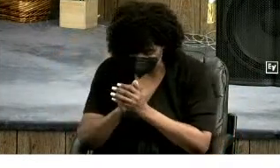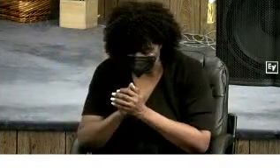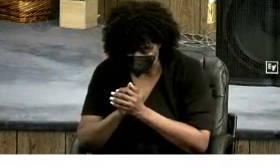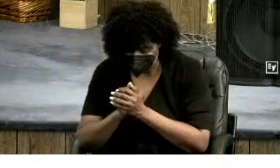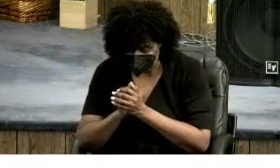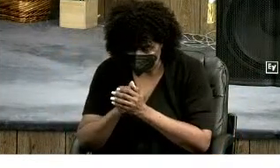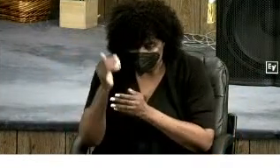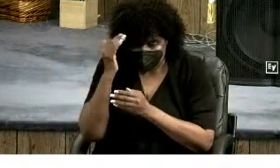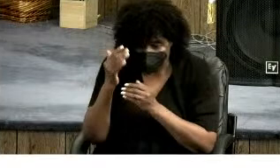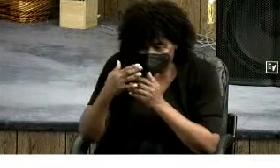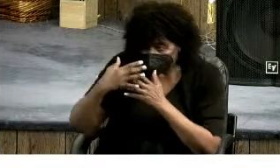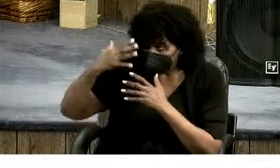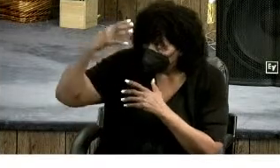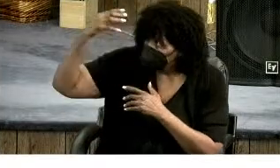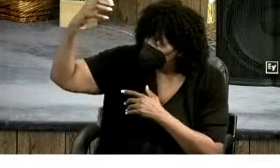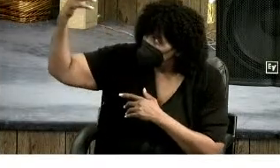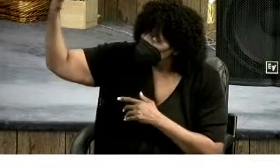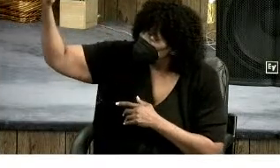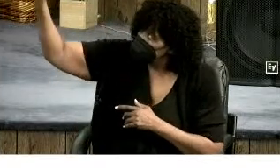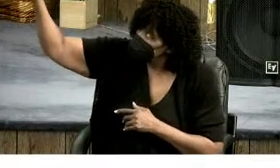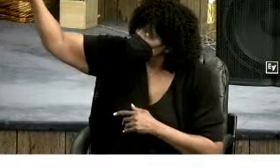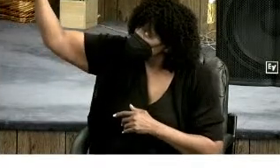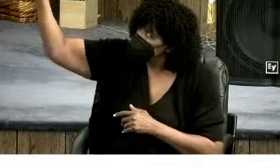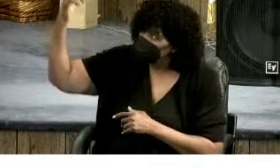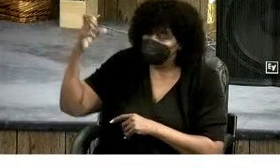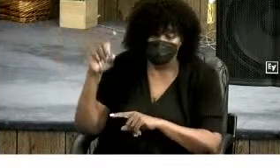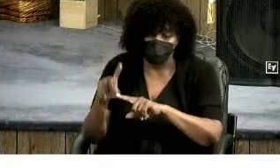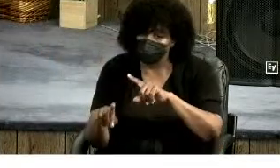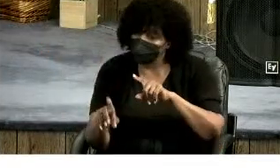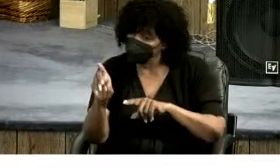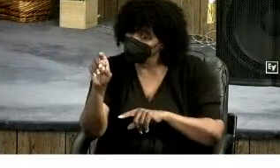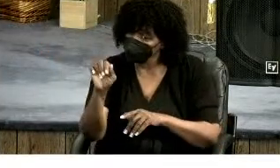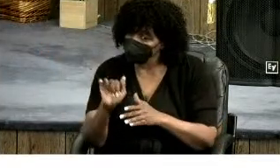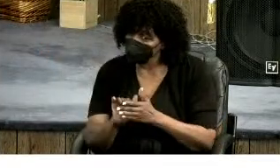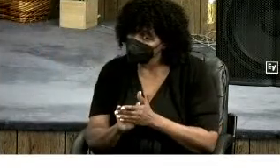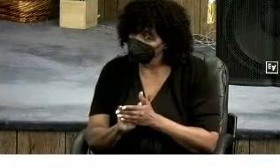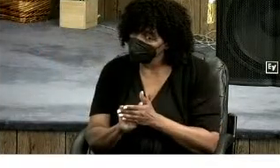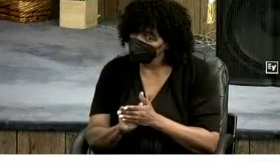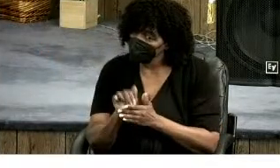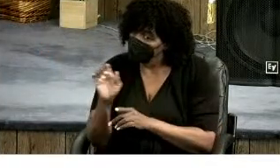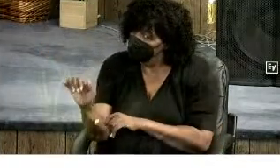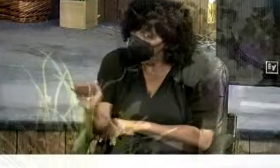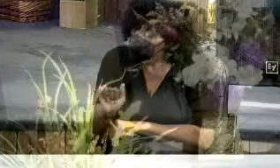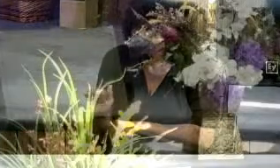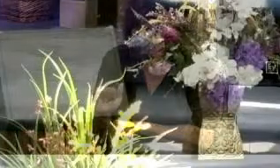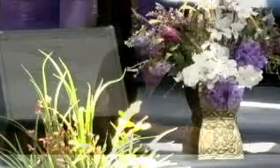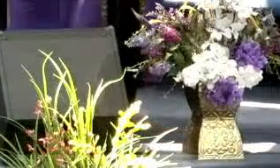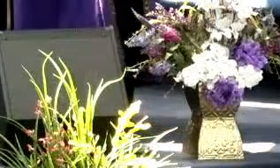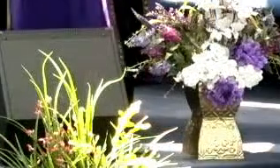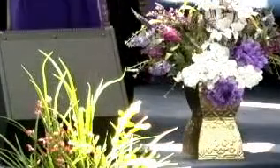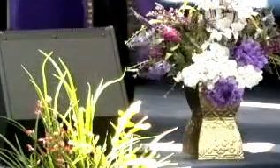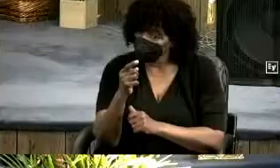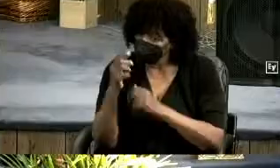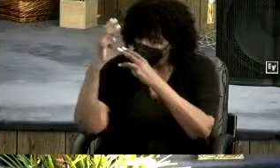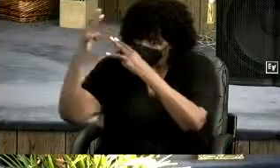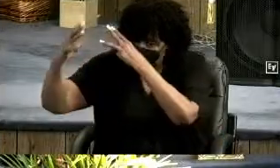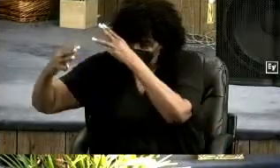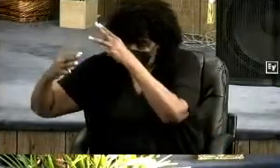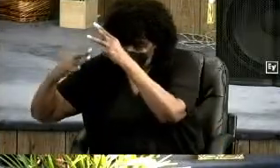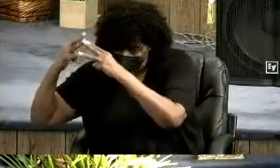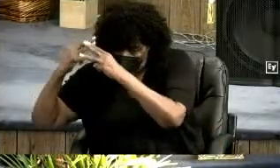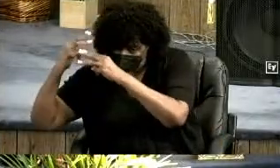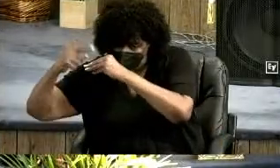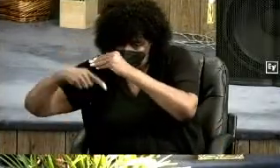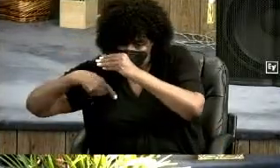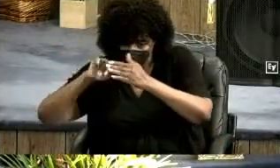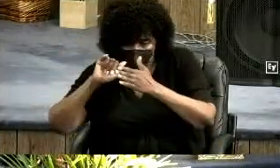though it goes out, you can't get it back. And God says, that's how I treated your sins. While you still worrying about it, I spewed it out